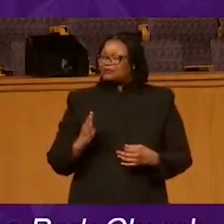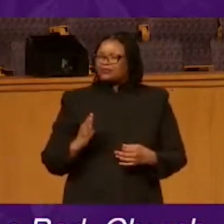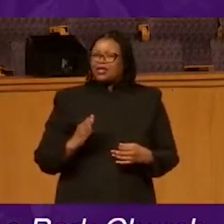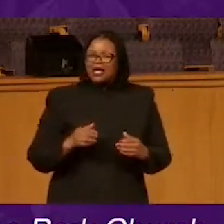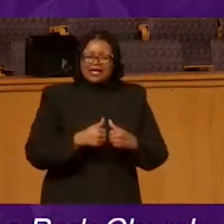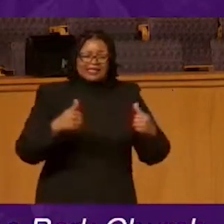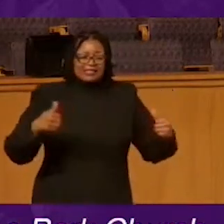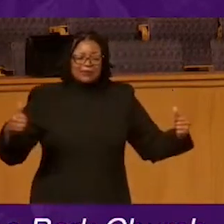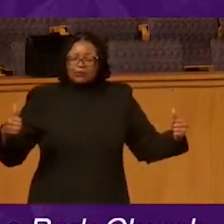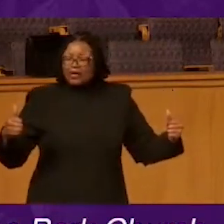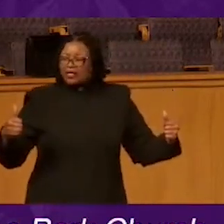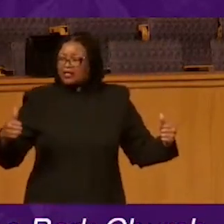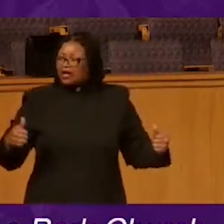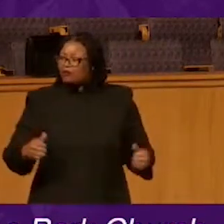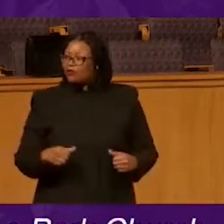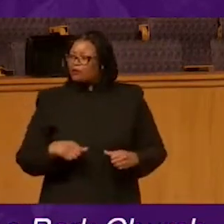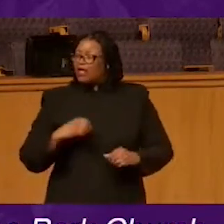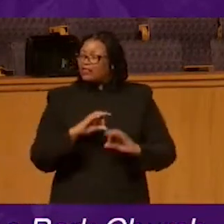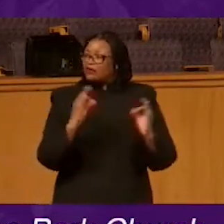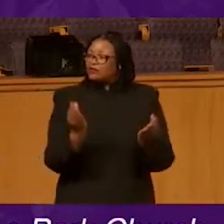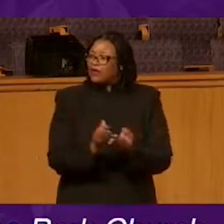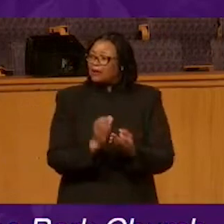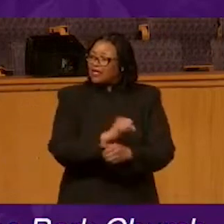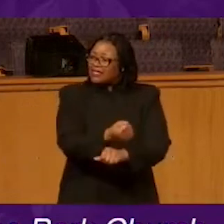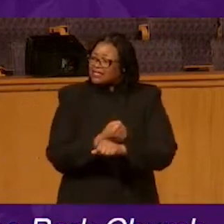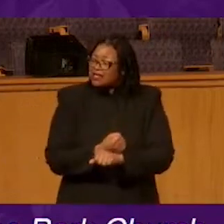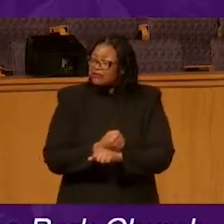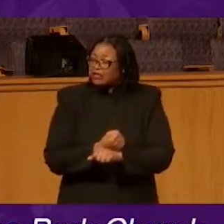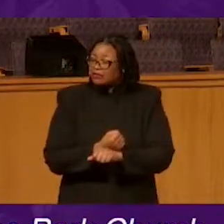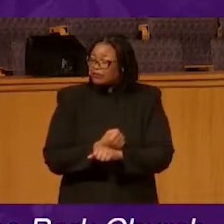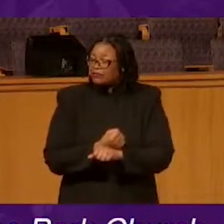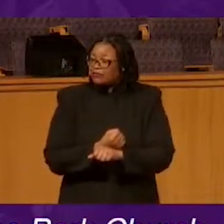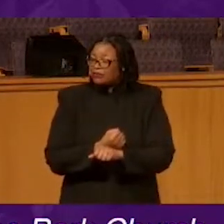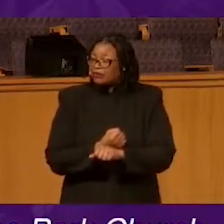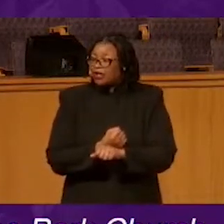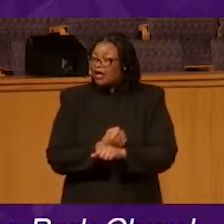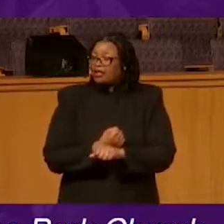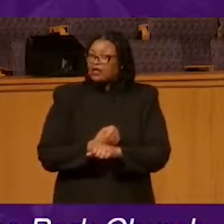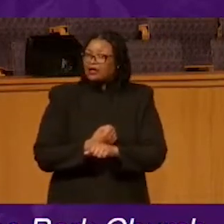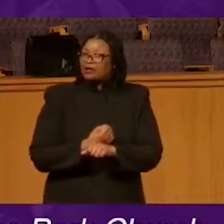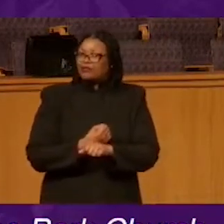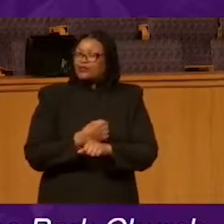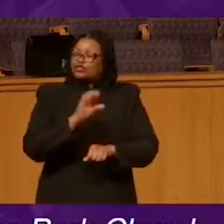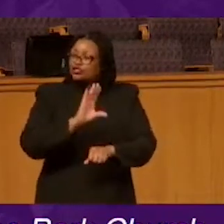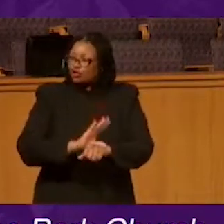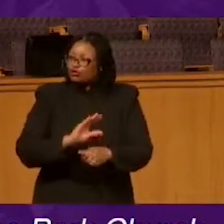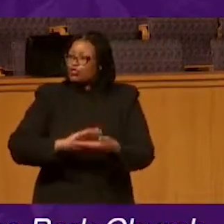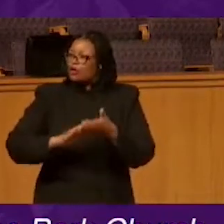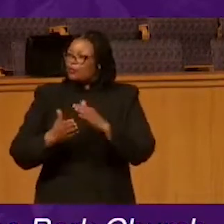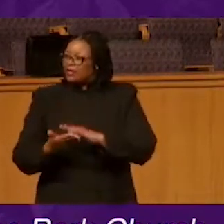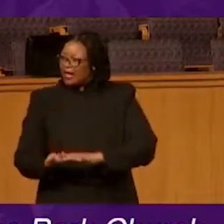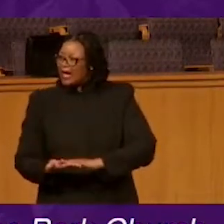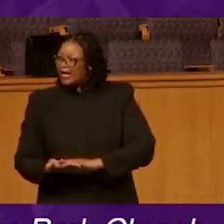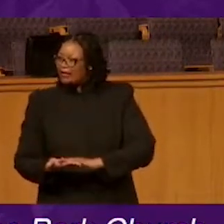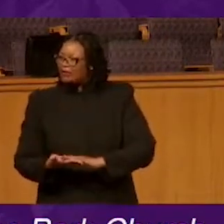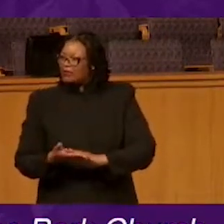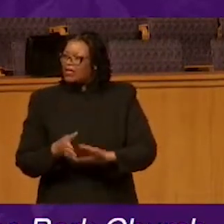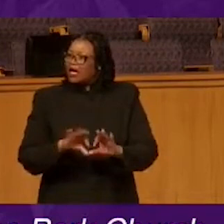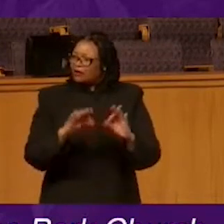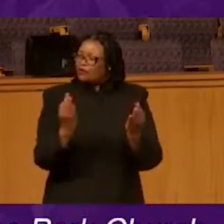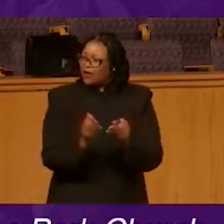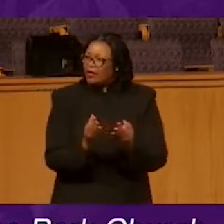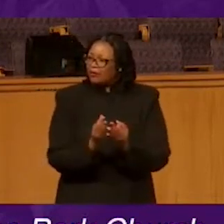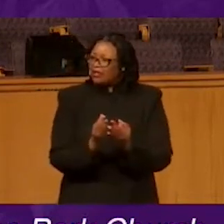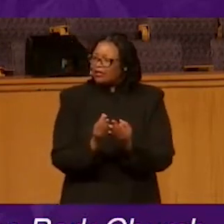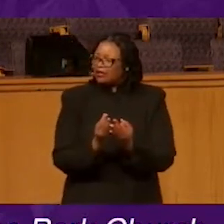from their kin during slavery, the invisible institution of the church became family for African slaves and their